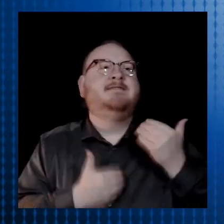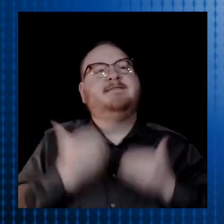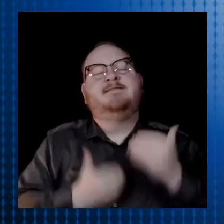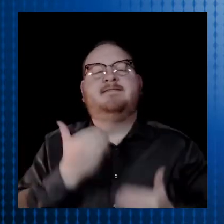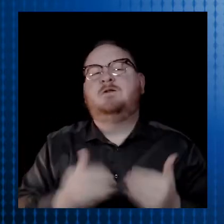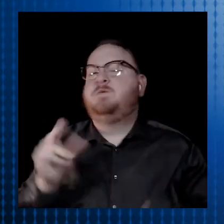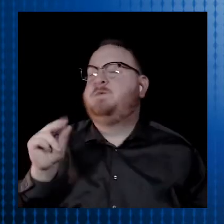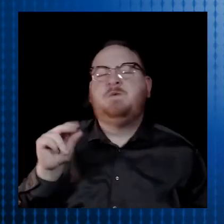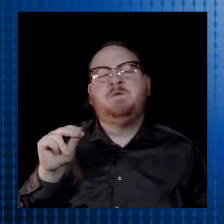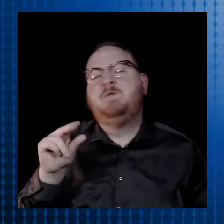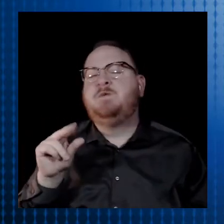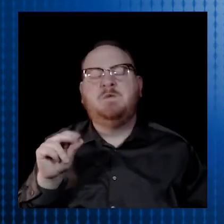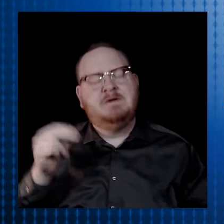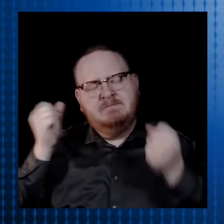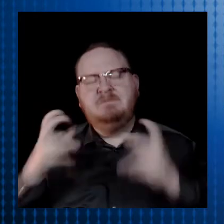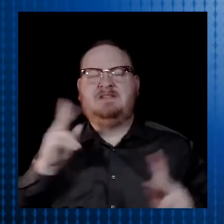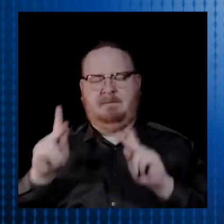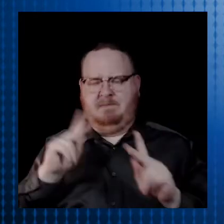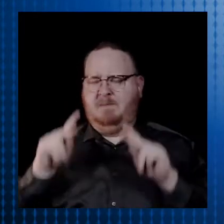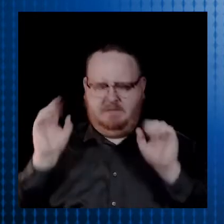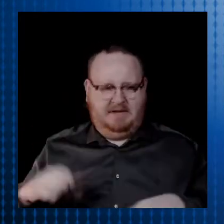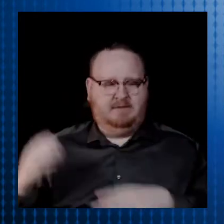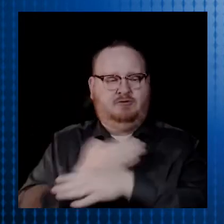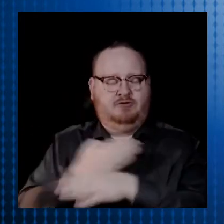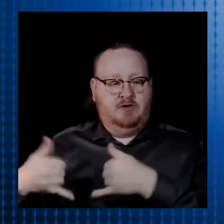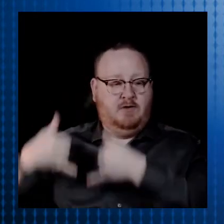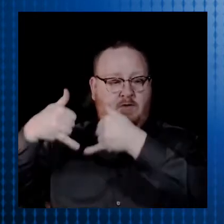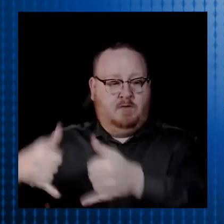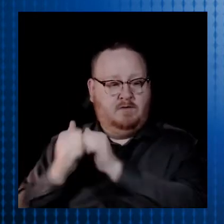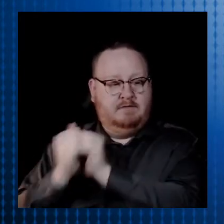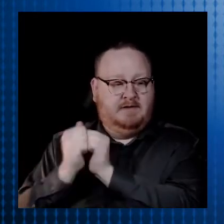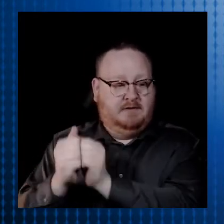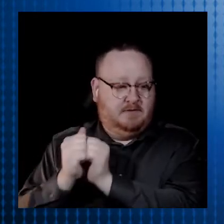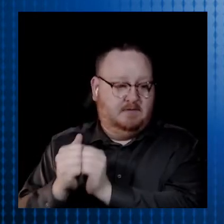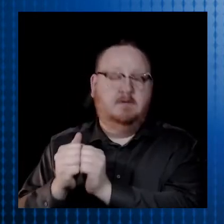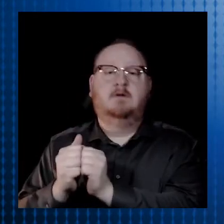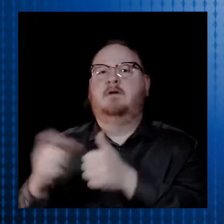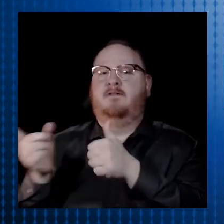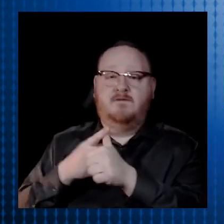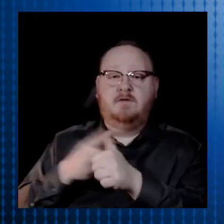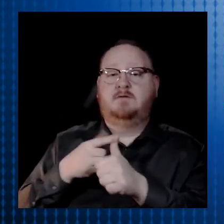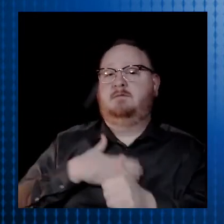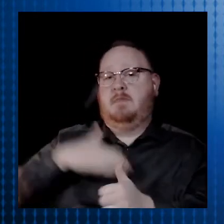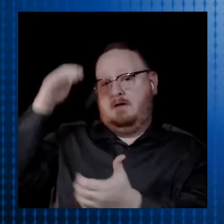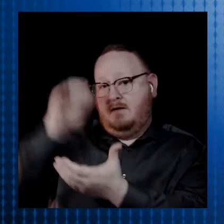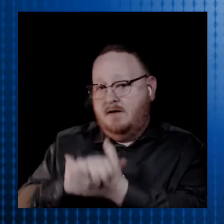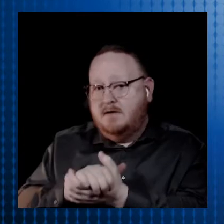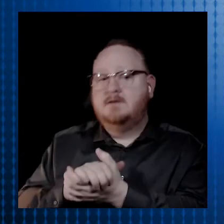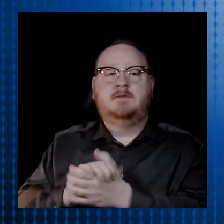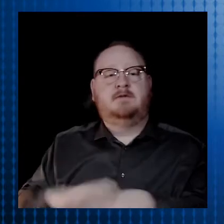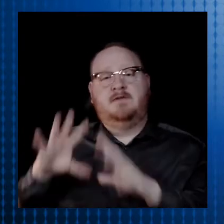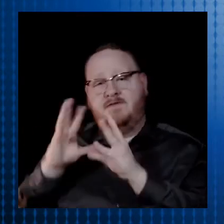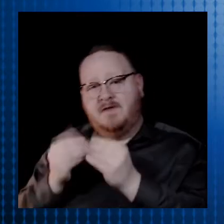are many others who deserve to share in this award. I would like to thank my spouse, immediate family in Canada